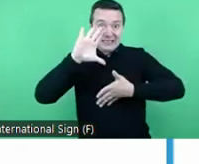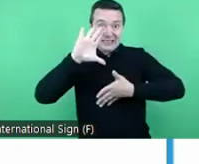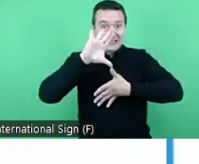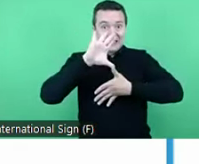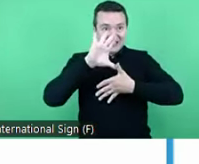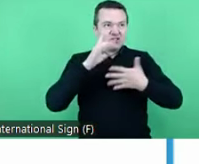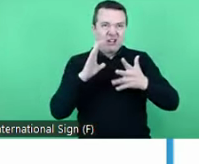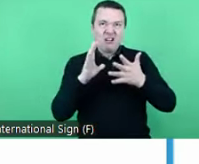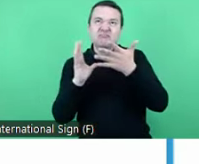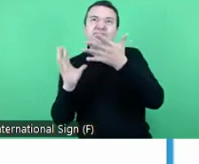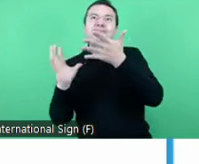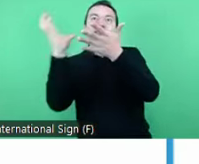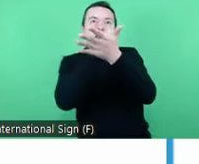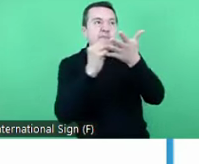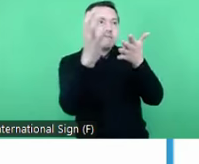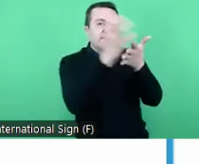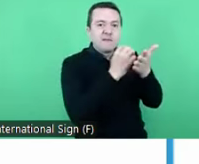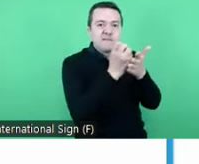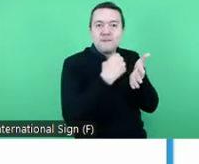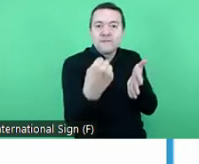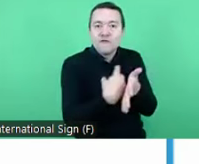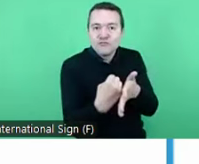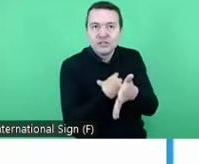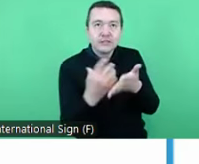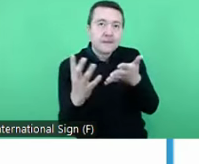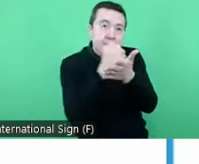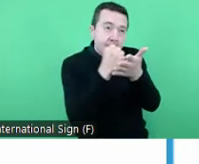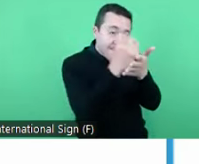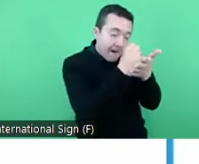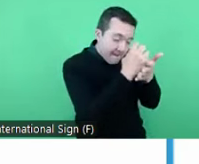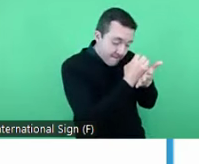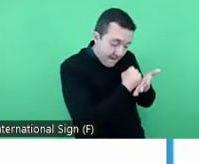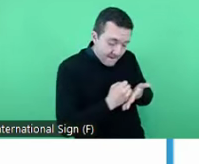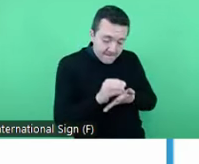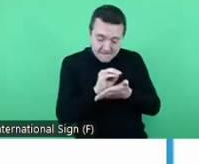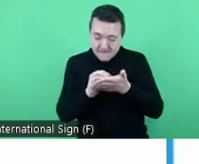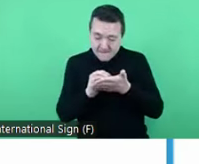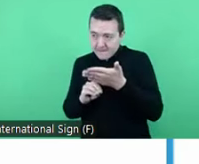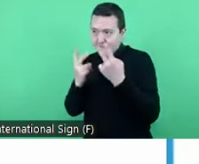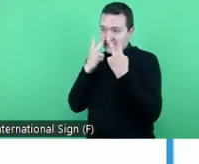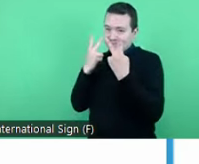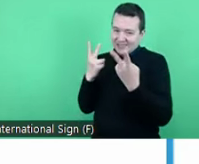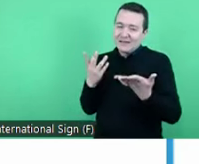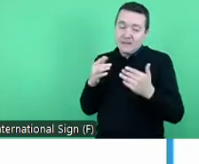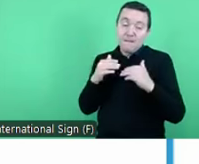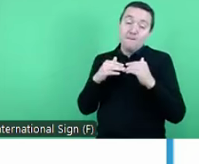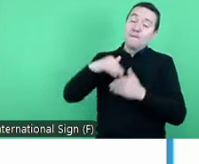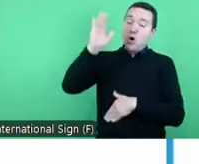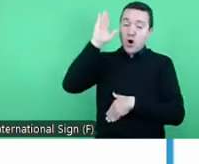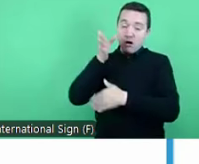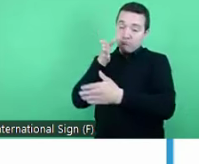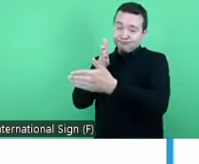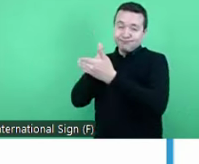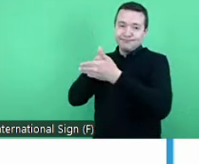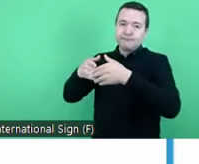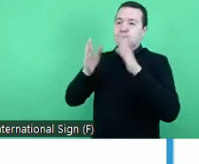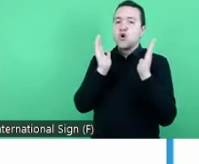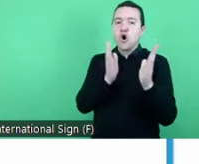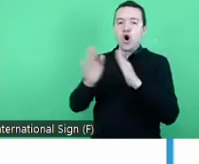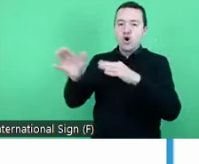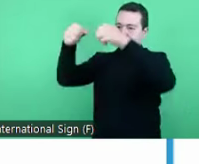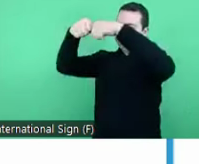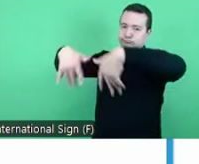we have actualmente, available currently, es la barrera más is importante, the la most important organizacional. barrier, Pero the segundo, organizational no one. But solo es la second, not financiera,